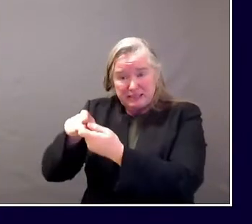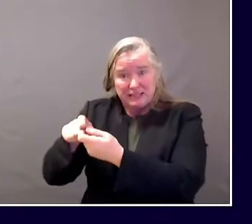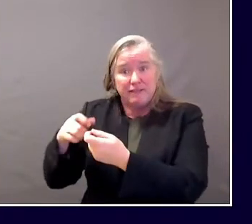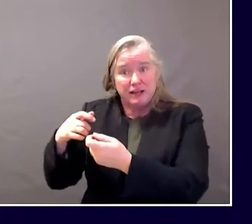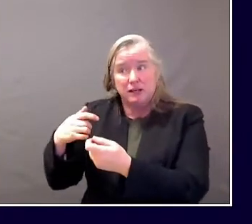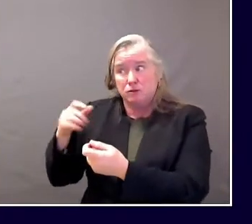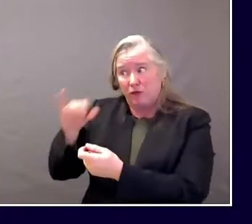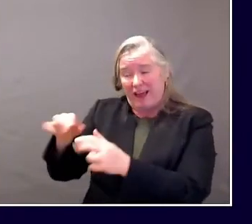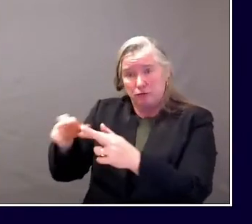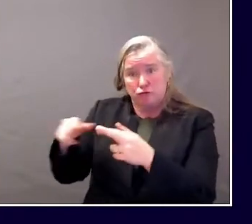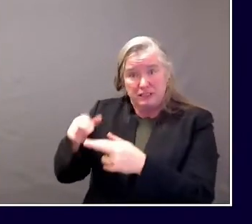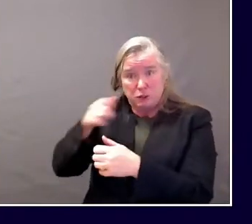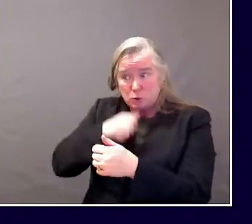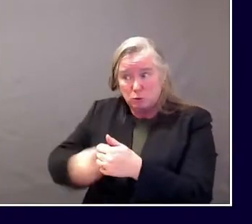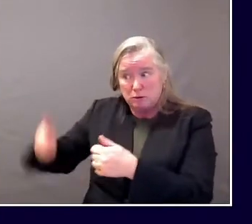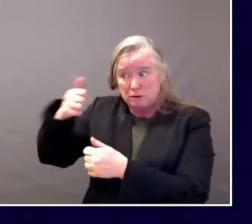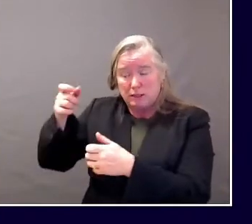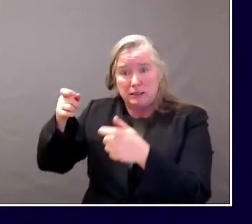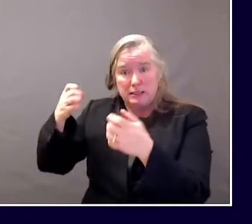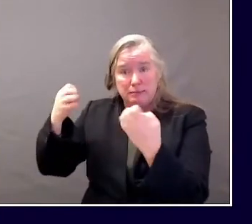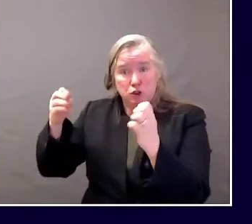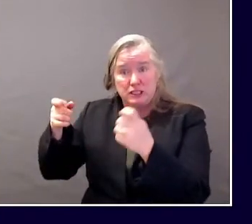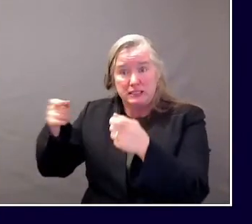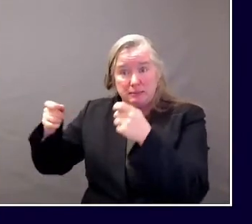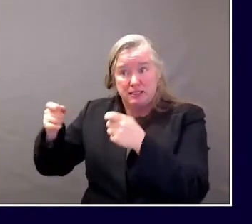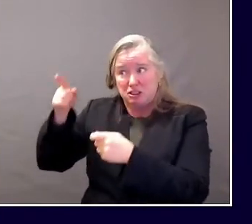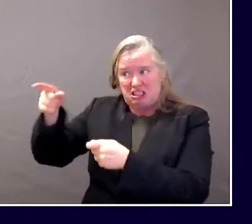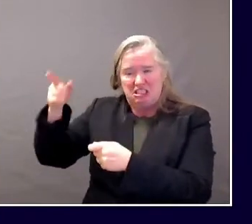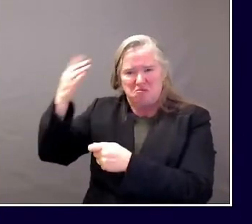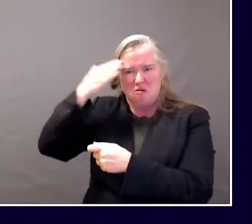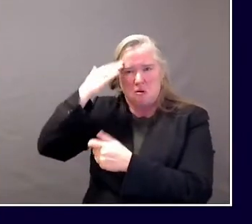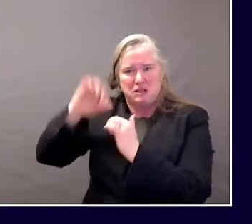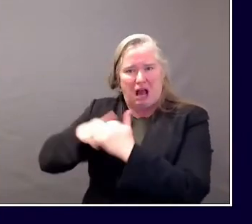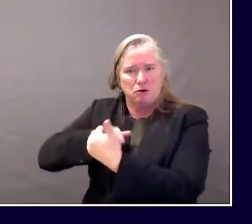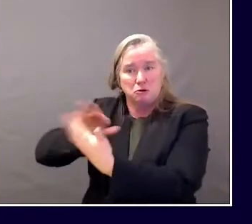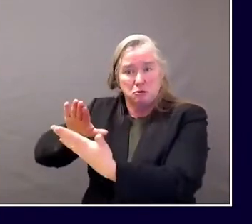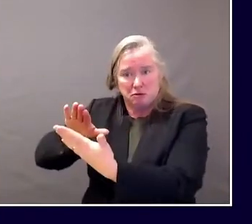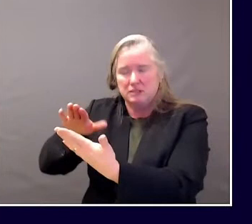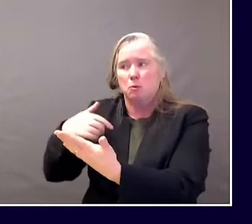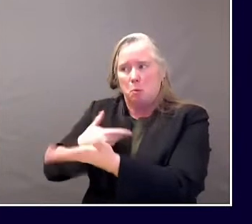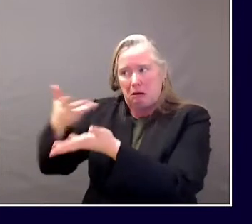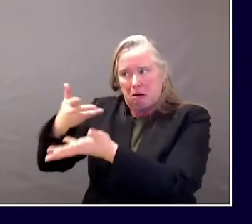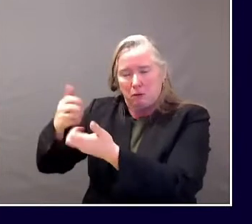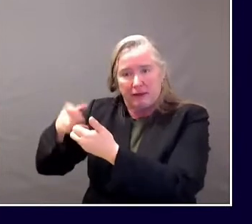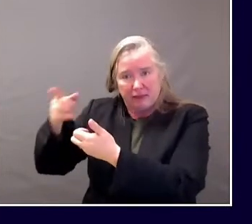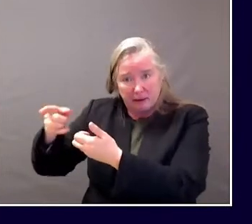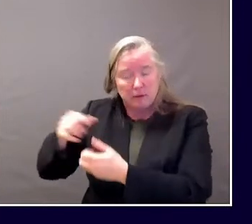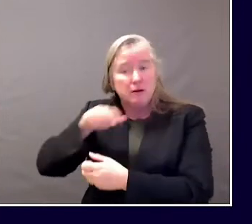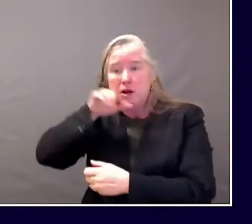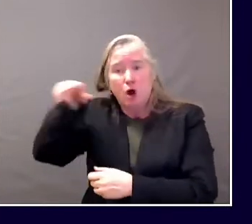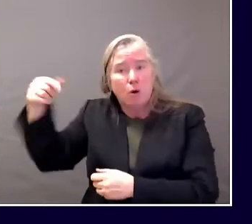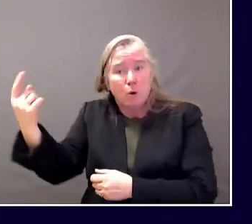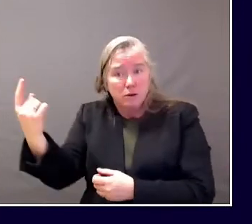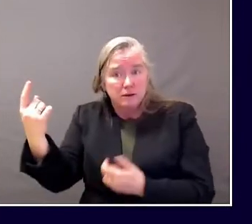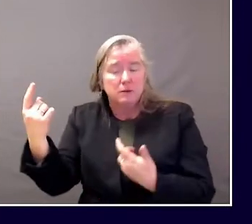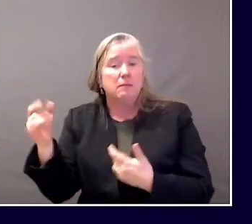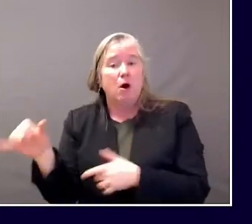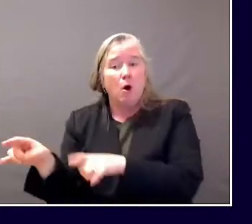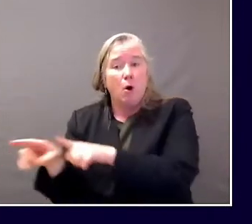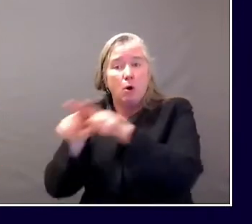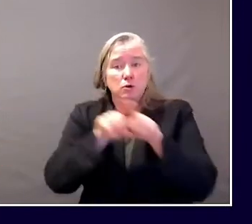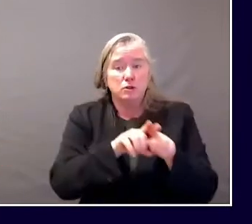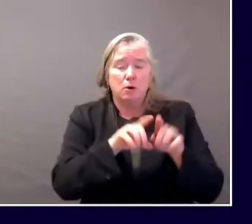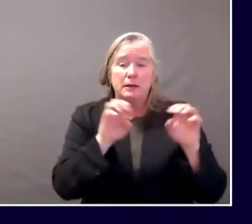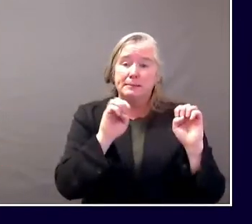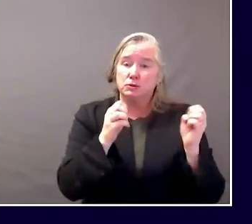number of other stakeholders, not to only single out York County, but we've had similar conversations with, say, emergency